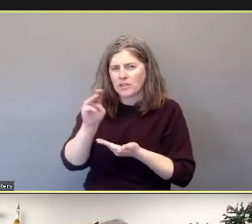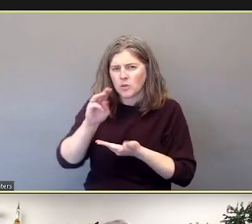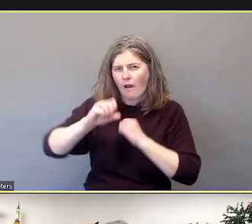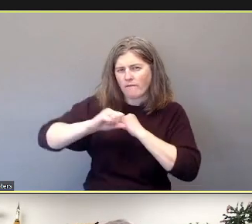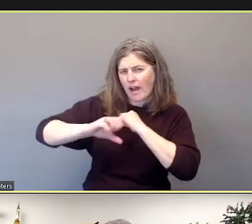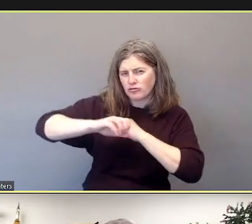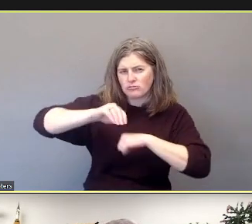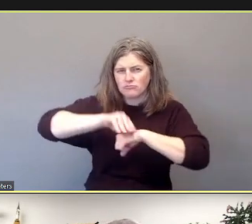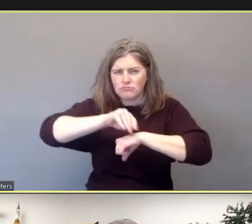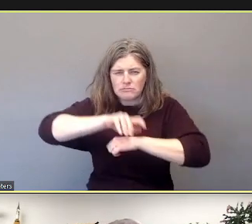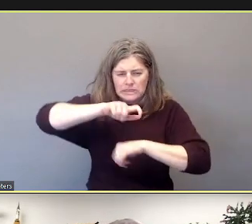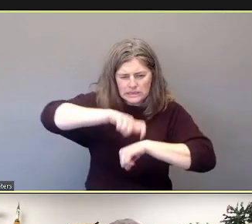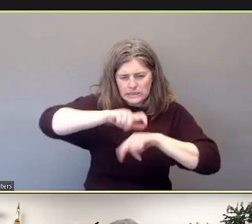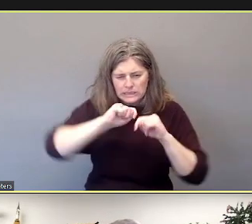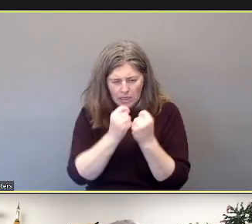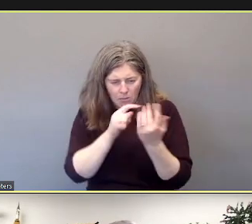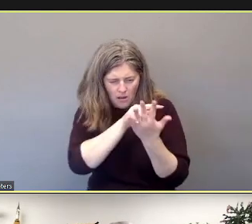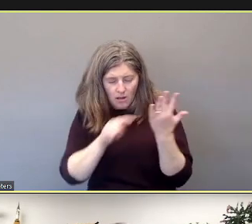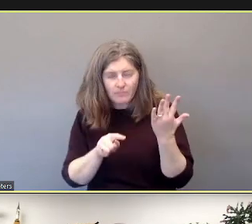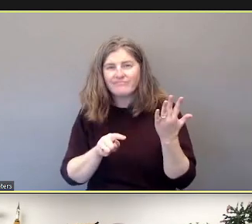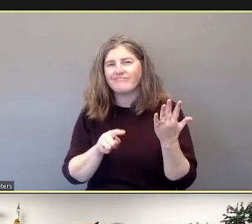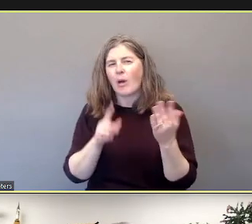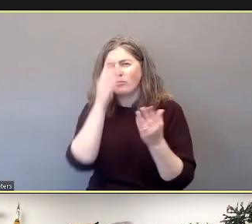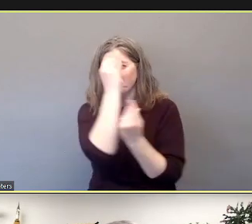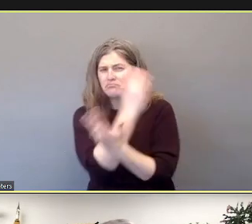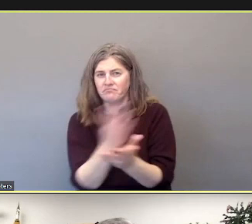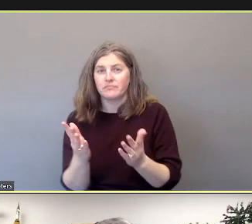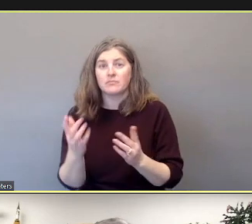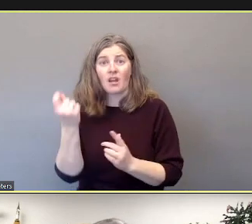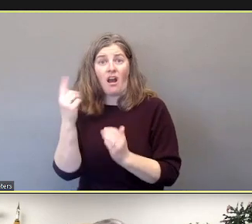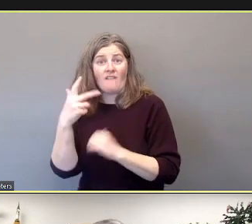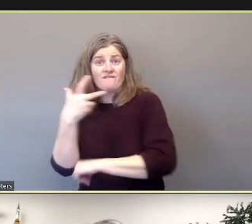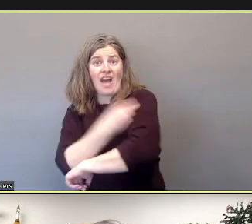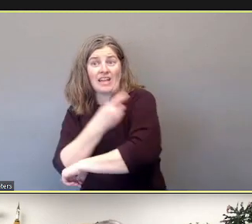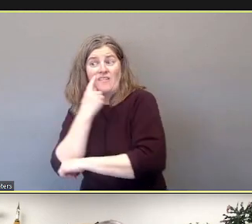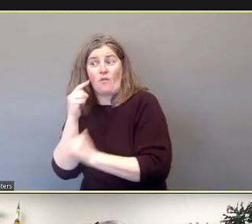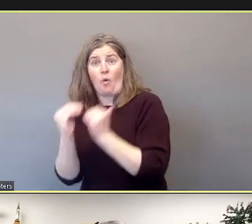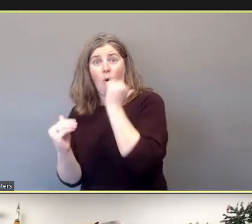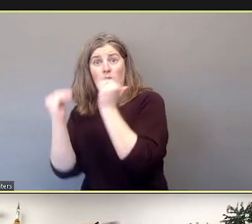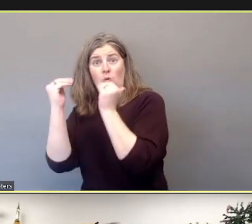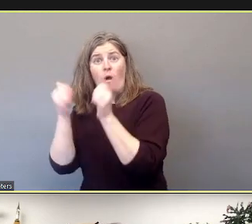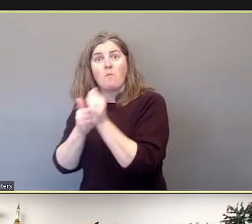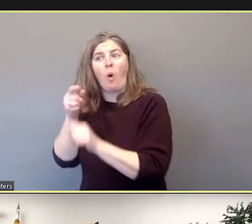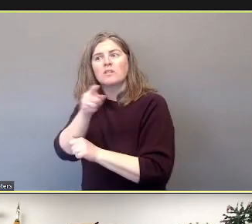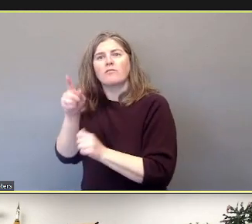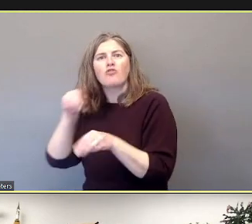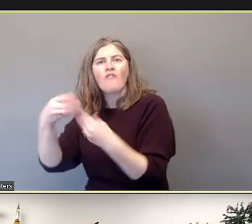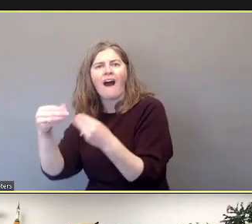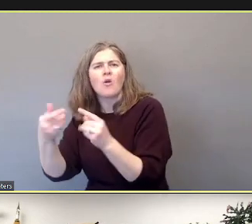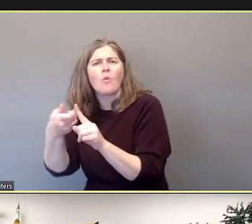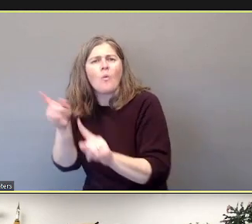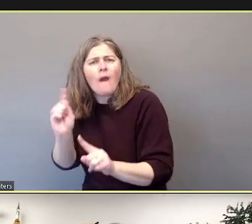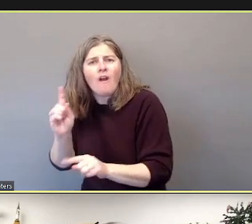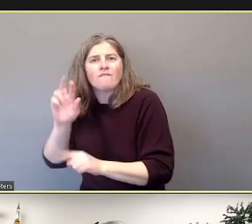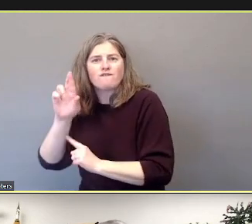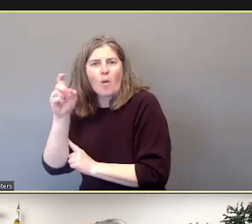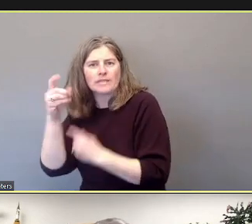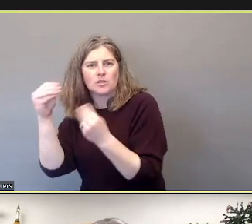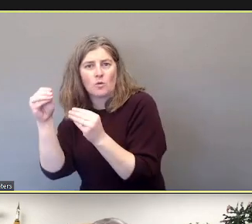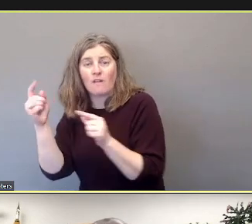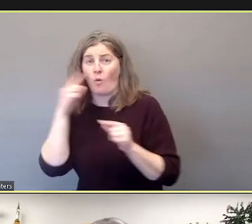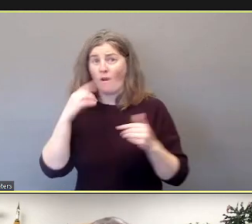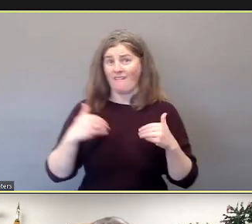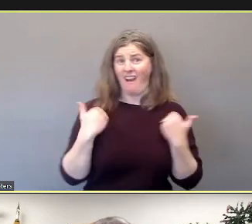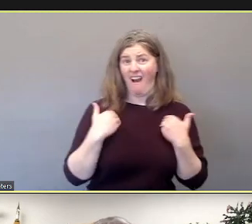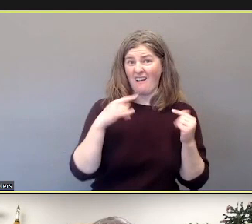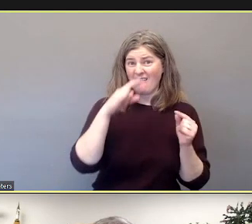because unlike vaccines for adults, where the majority of them are administered in pharmacies, for kids, and particularly young kids,